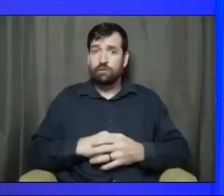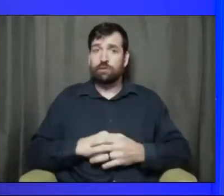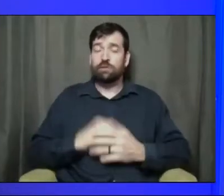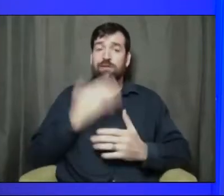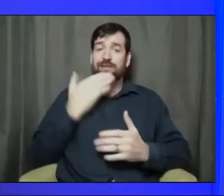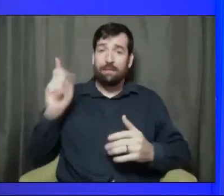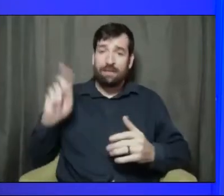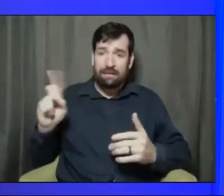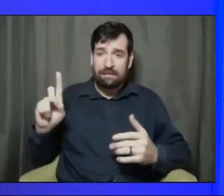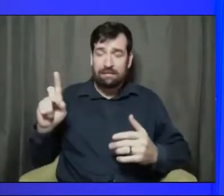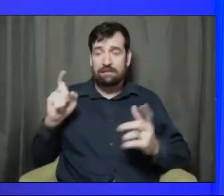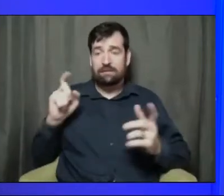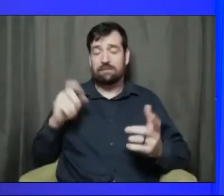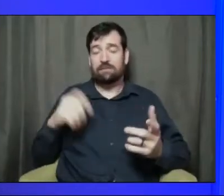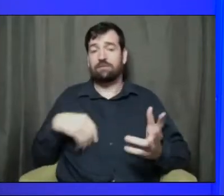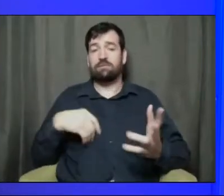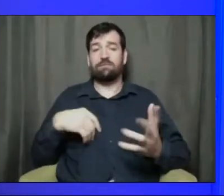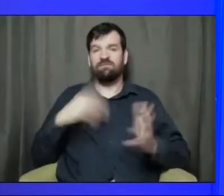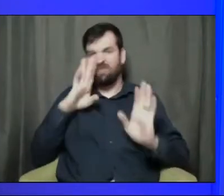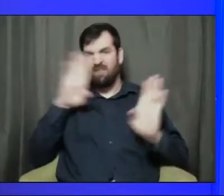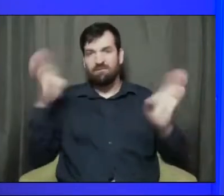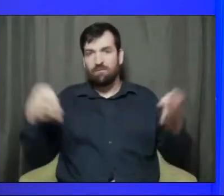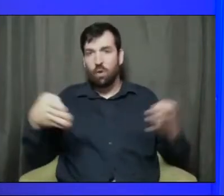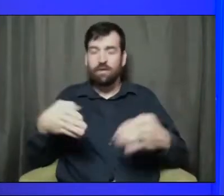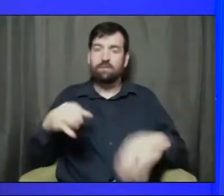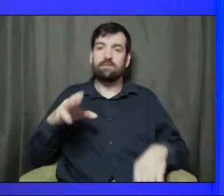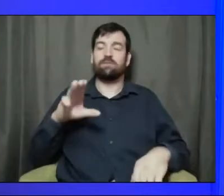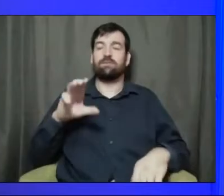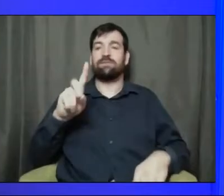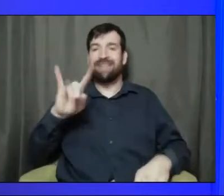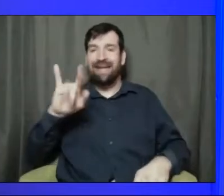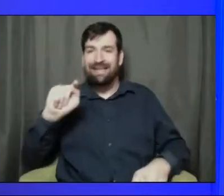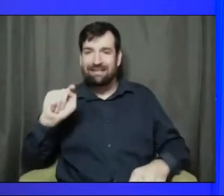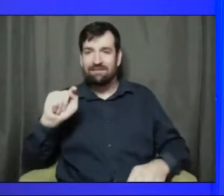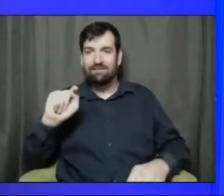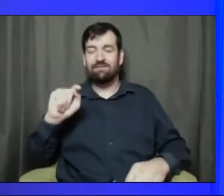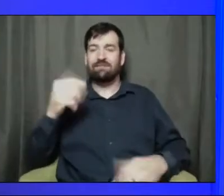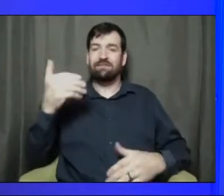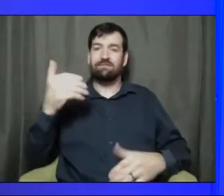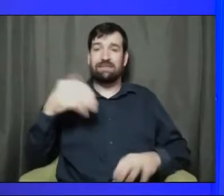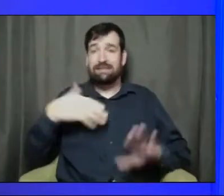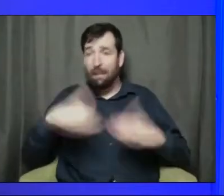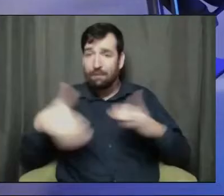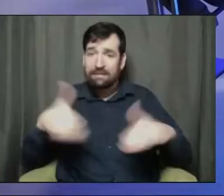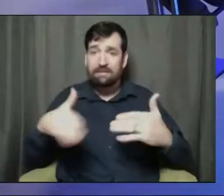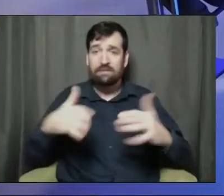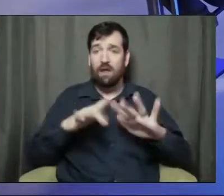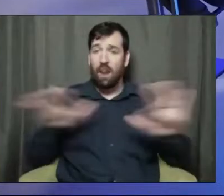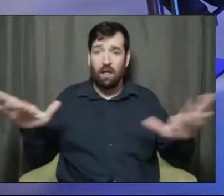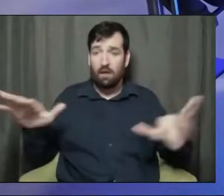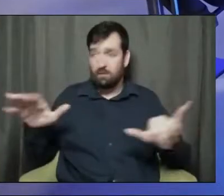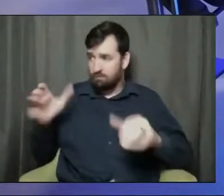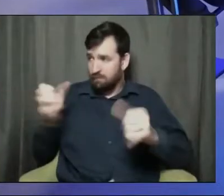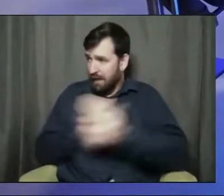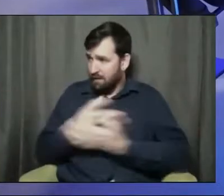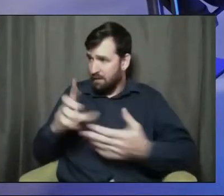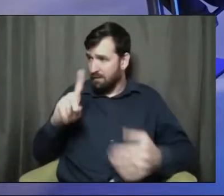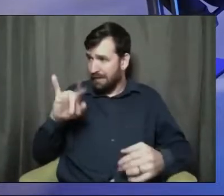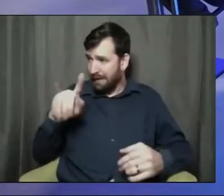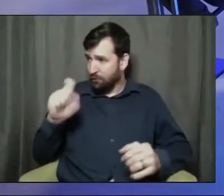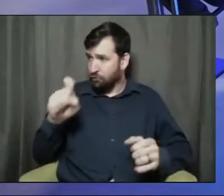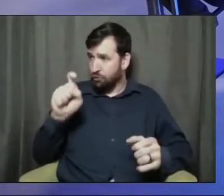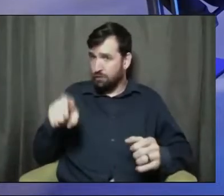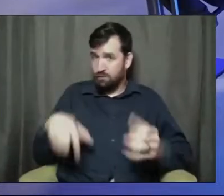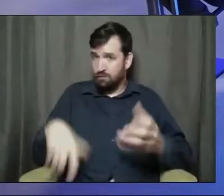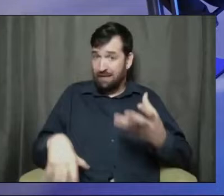on steps, diet, etc., to maintain their health as best they can. Anything in our diets that we should add or